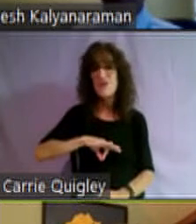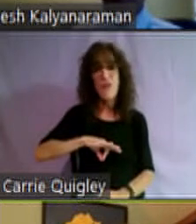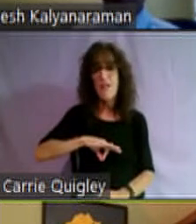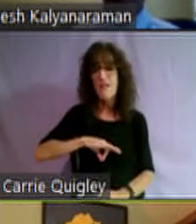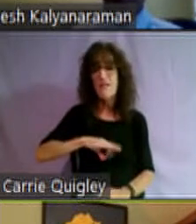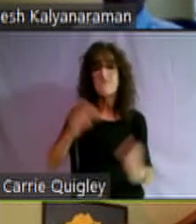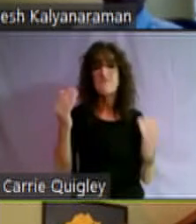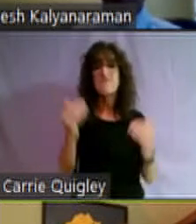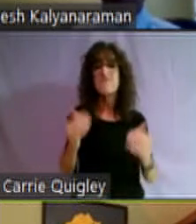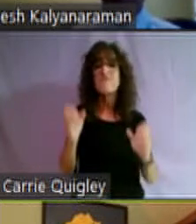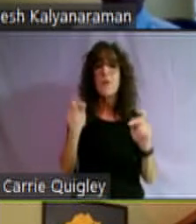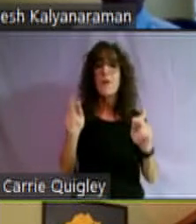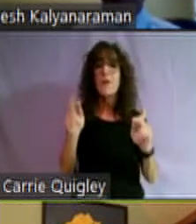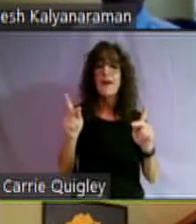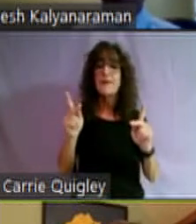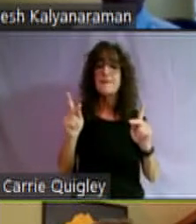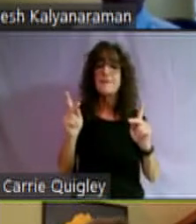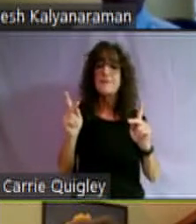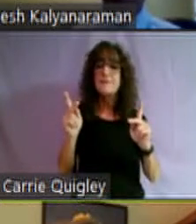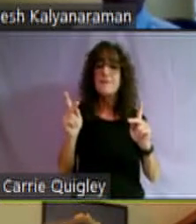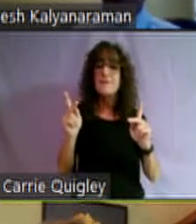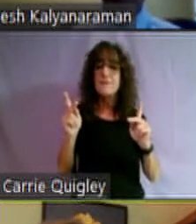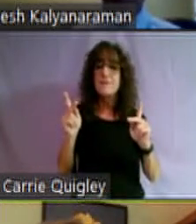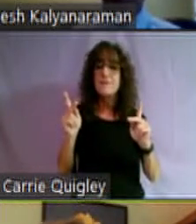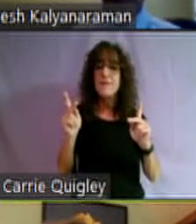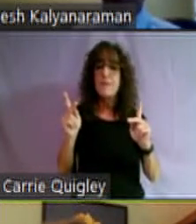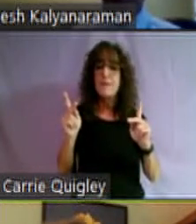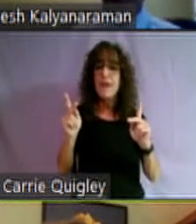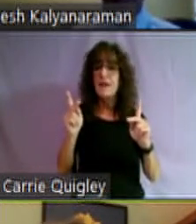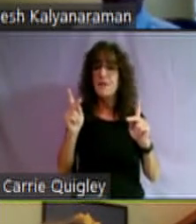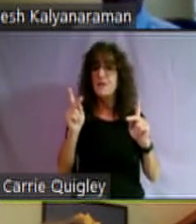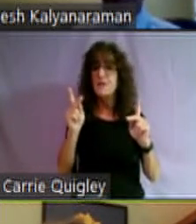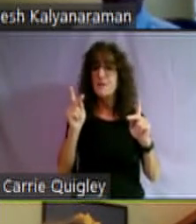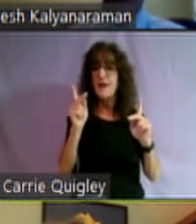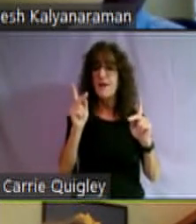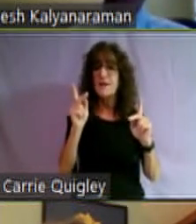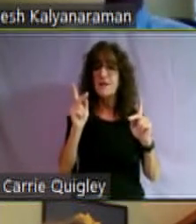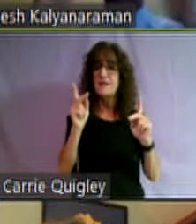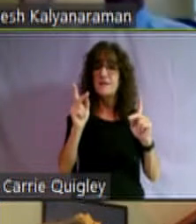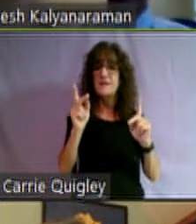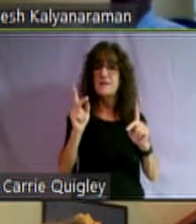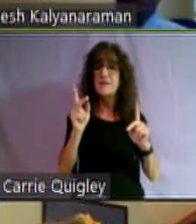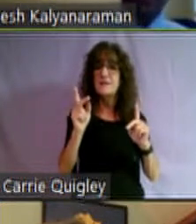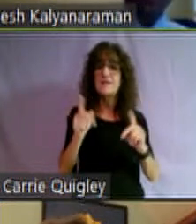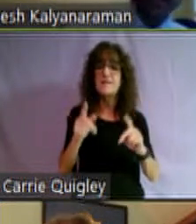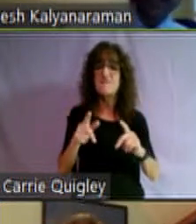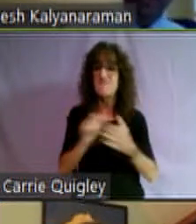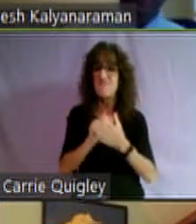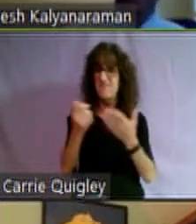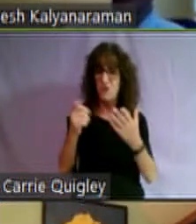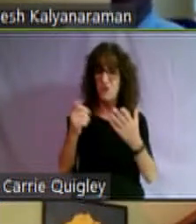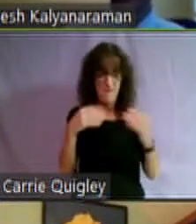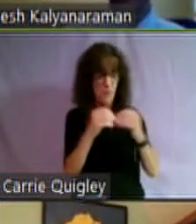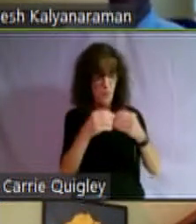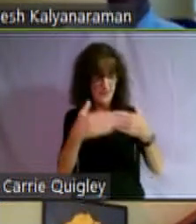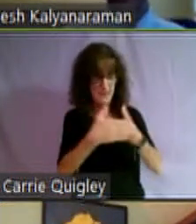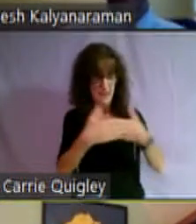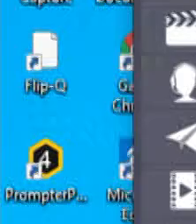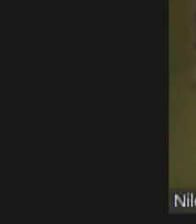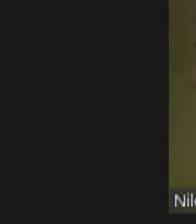okay. So, can I ask a couple more questions, or you got more slides? Nope, that's it. Let me. Oh, that's it for slides.